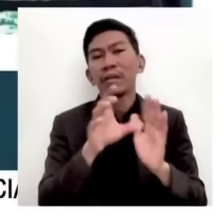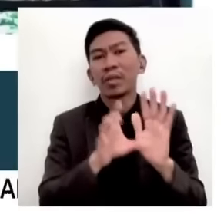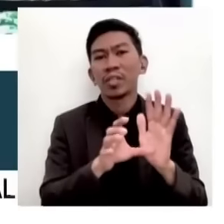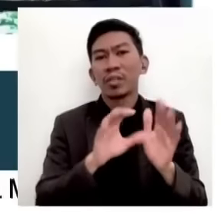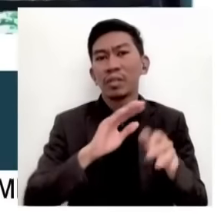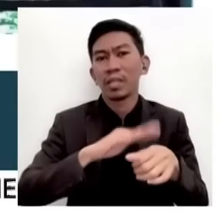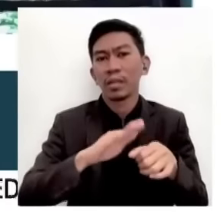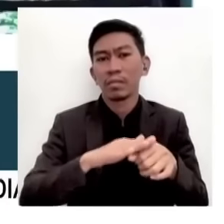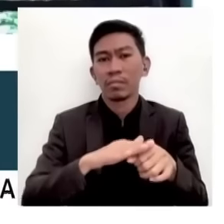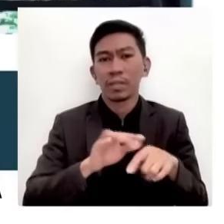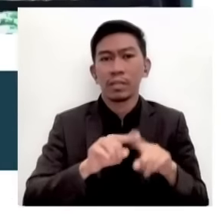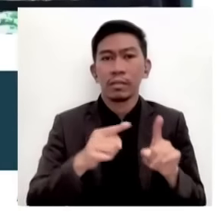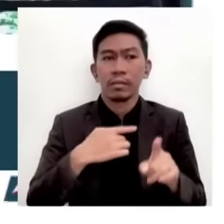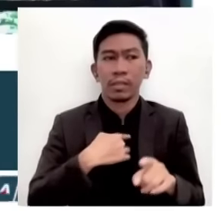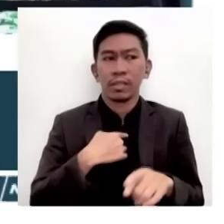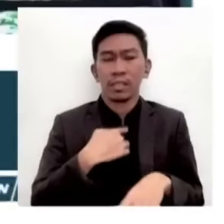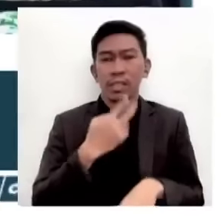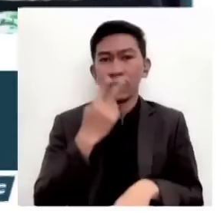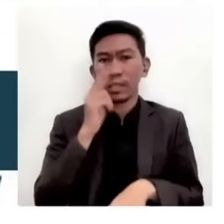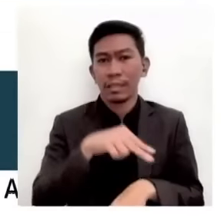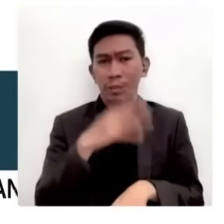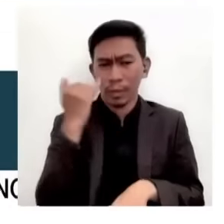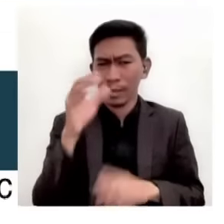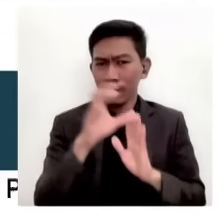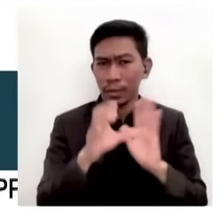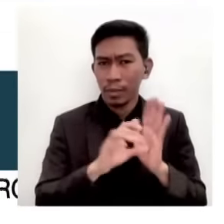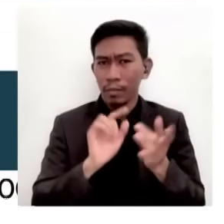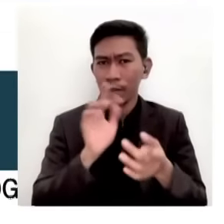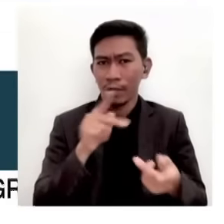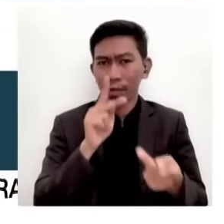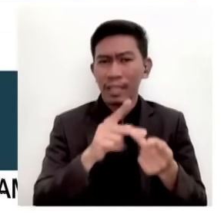Hindi ko makita paano naging perfect yan. Ang daming defect.